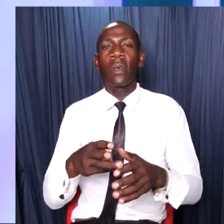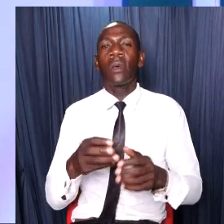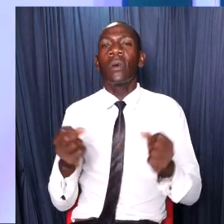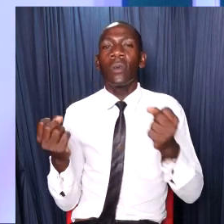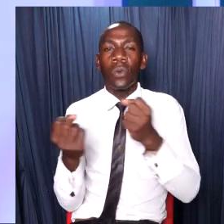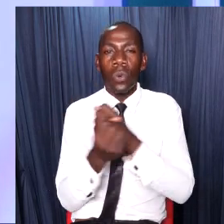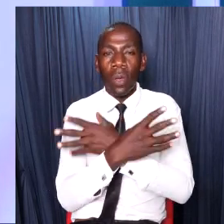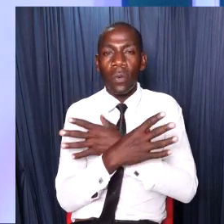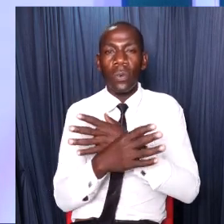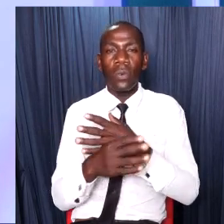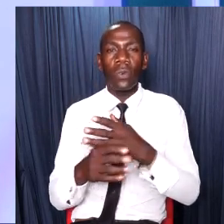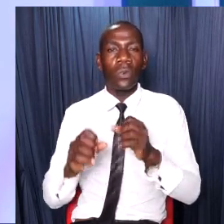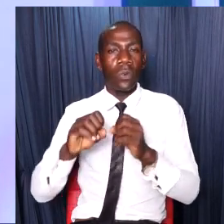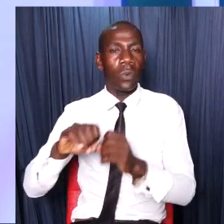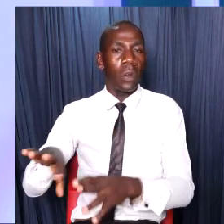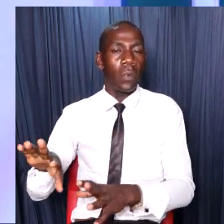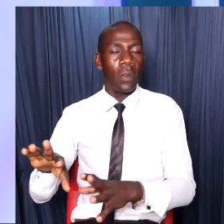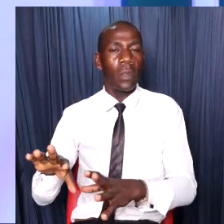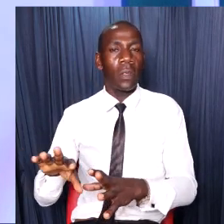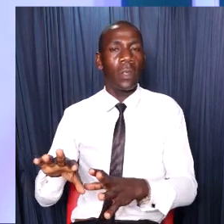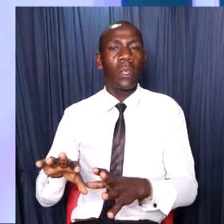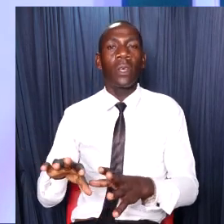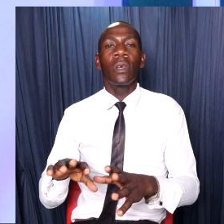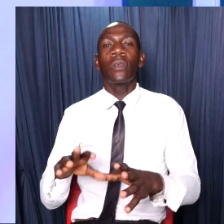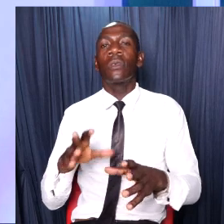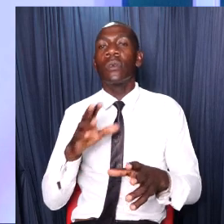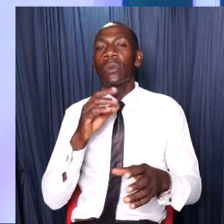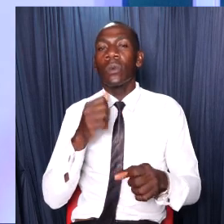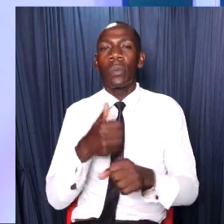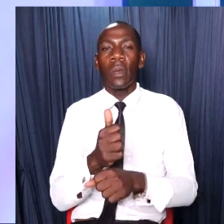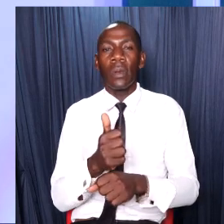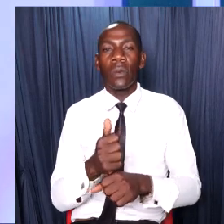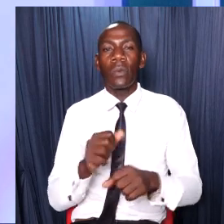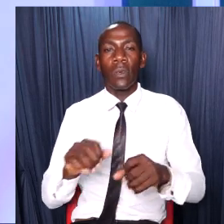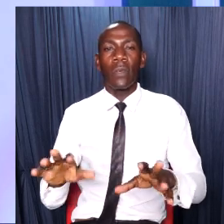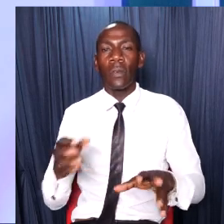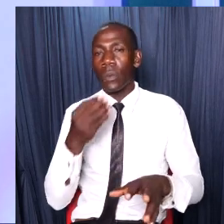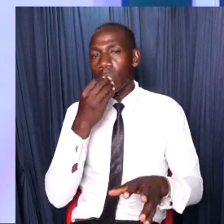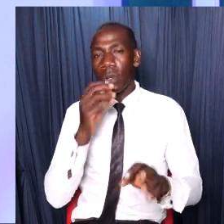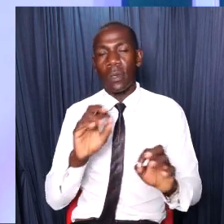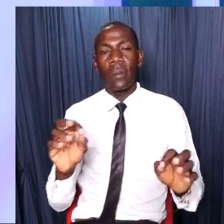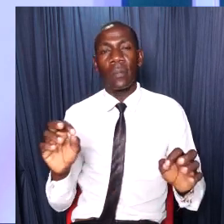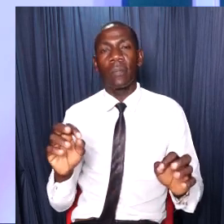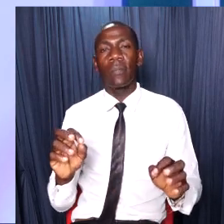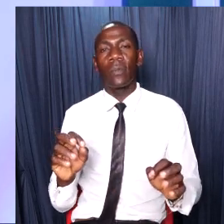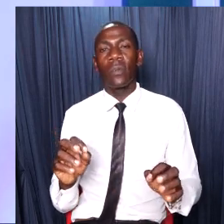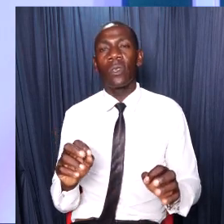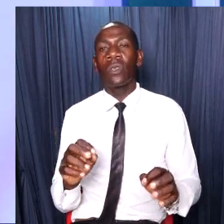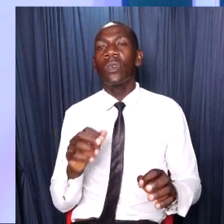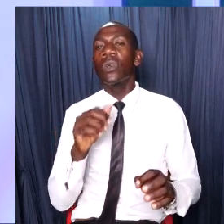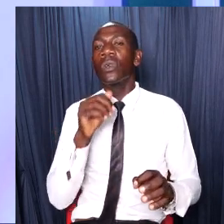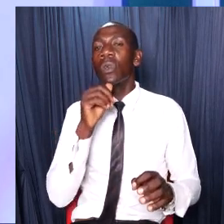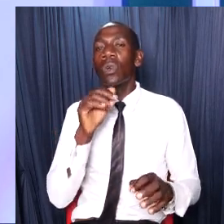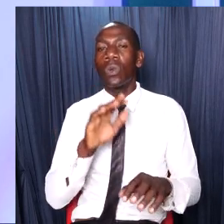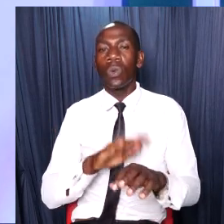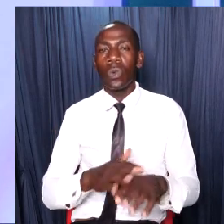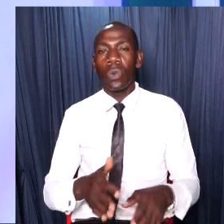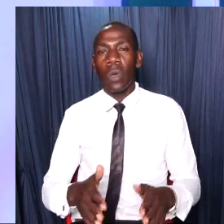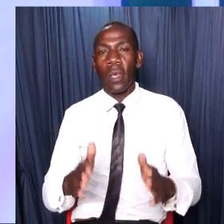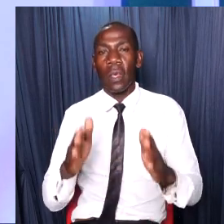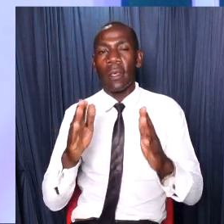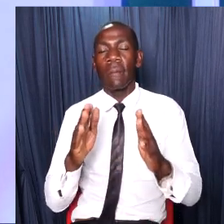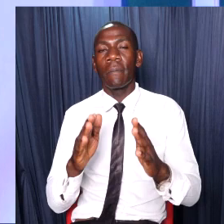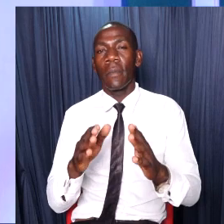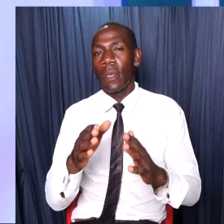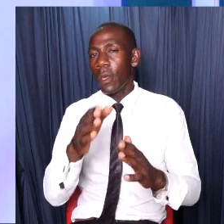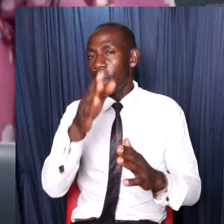Paka umutishe kumuacha. You have to threaten umutukane, her. To abuse umuache her. Nja. To leave her hungry. Ah, sio njia hiyo. That's not